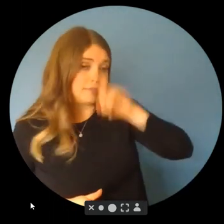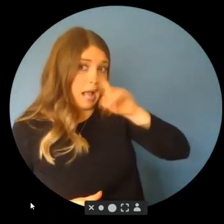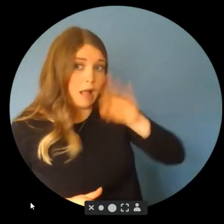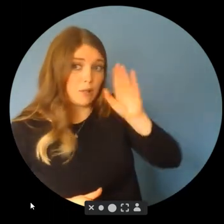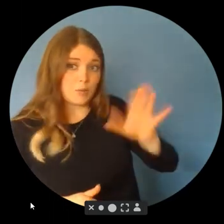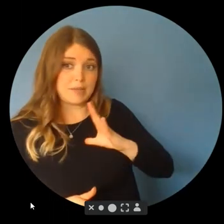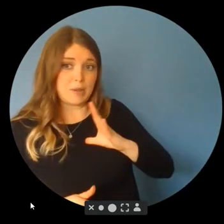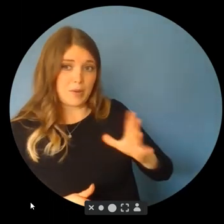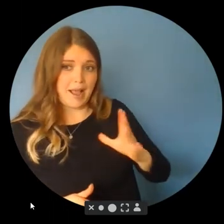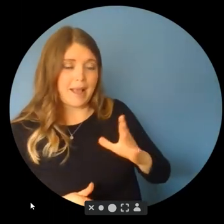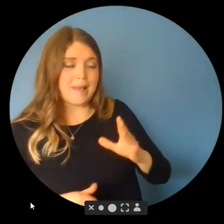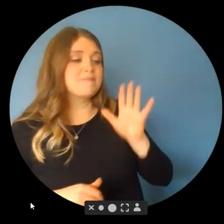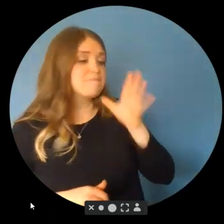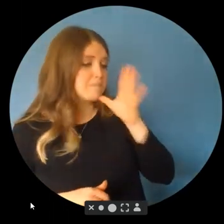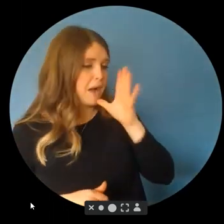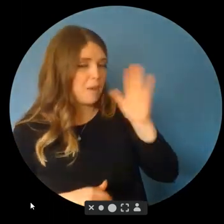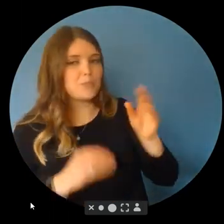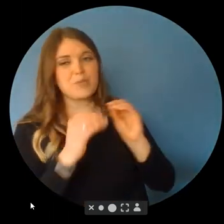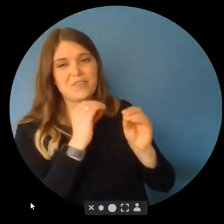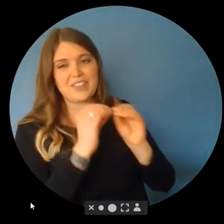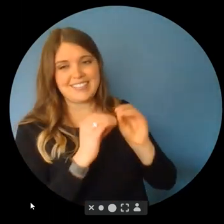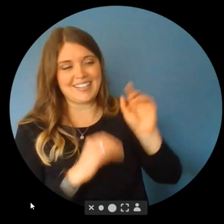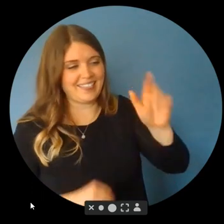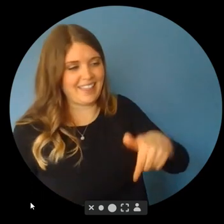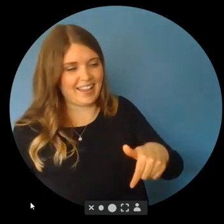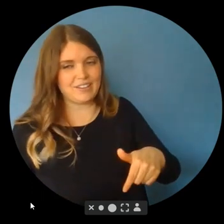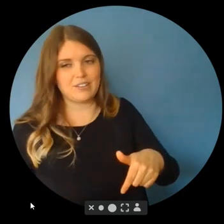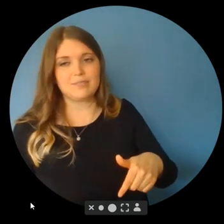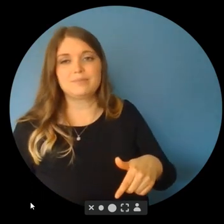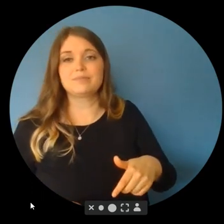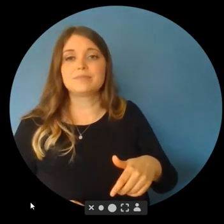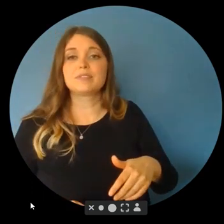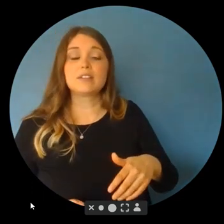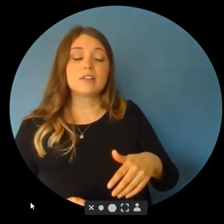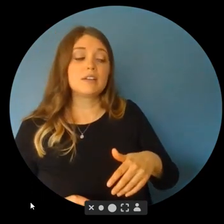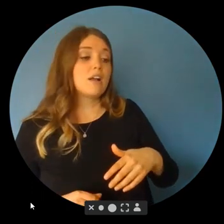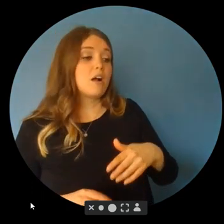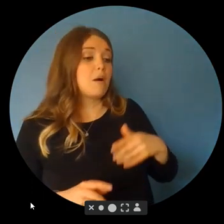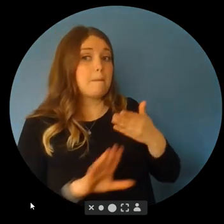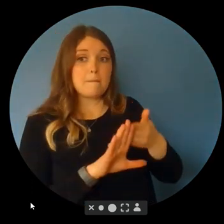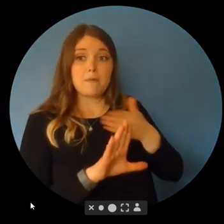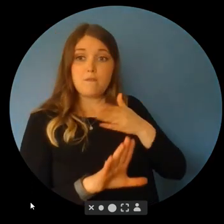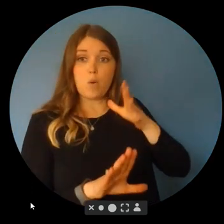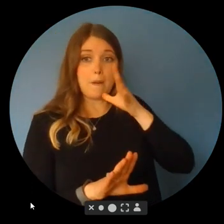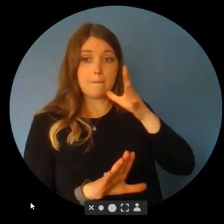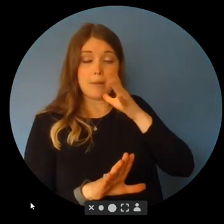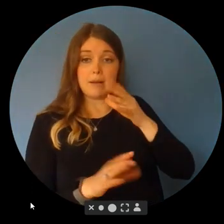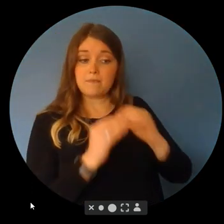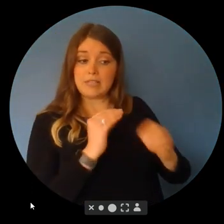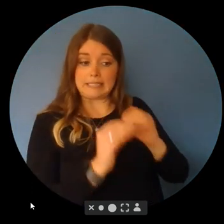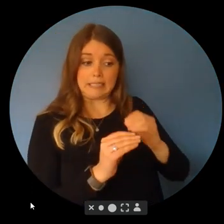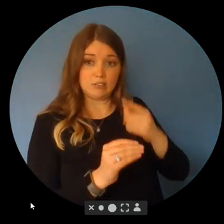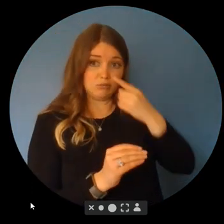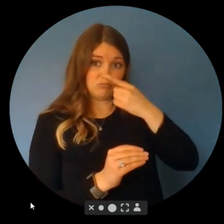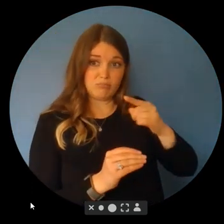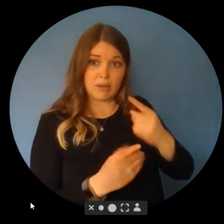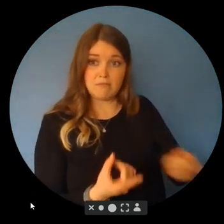even though Anna's crying. "Until then, do you want to help me build the tallest building in the world with my